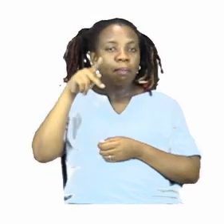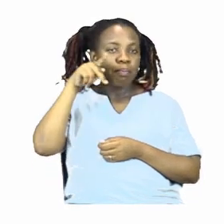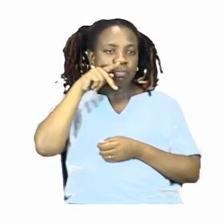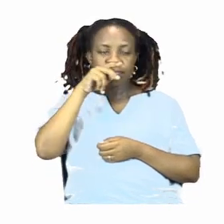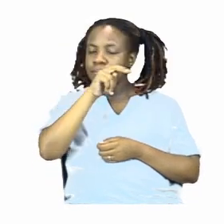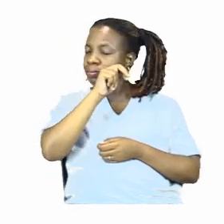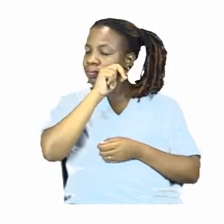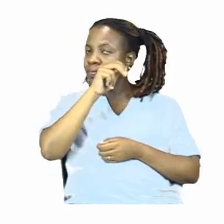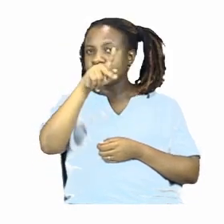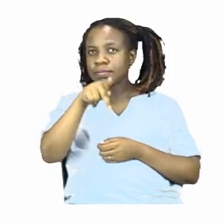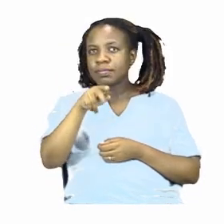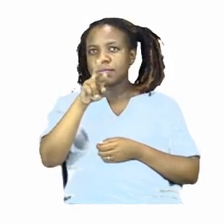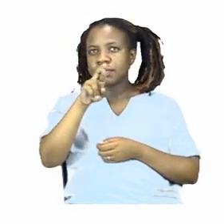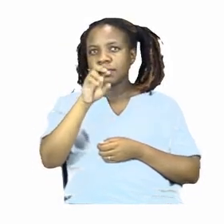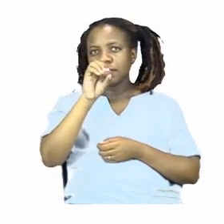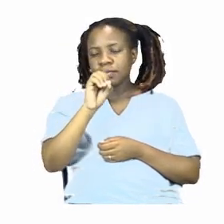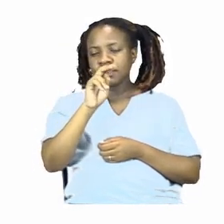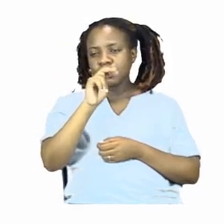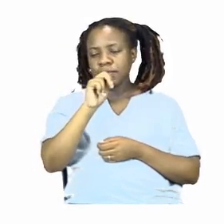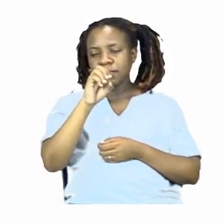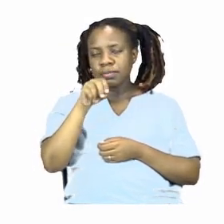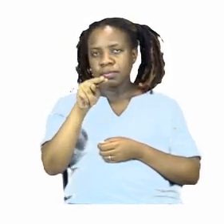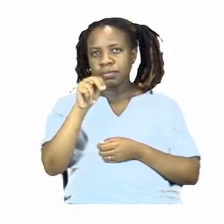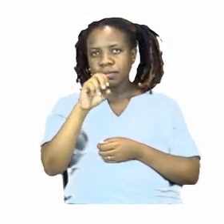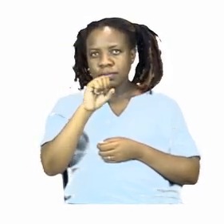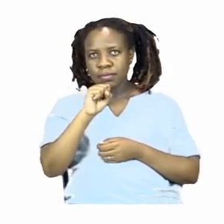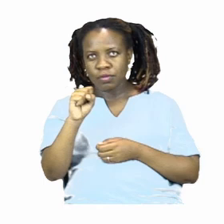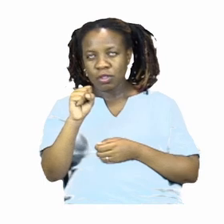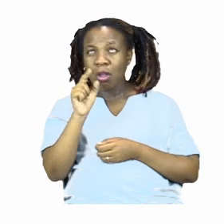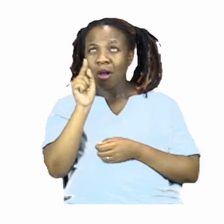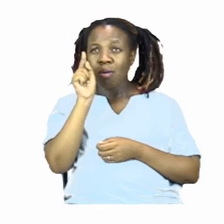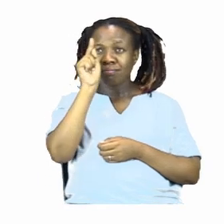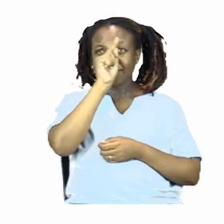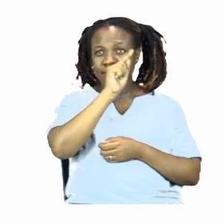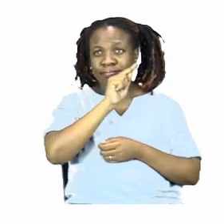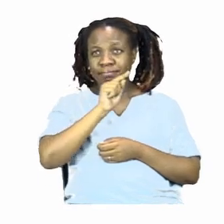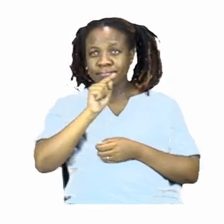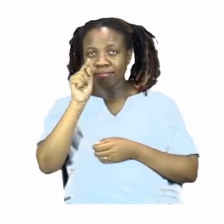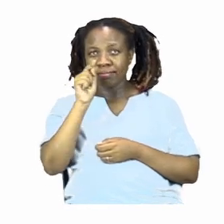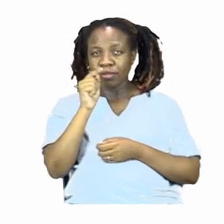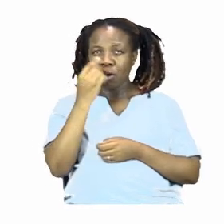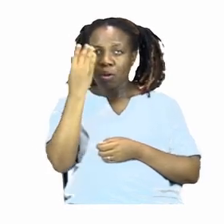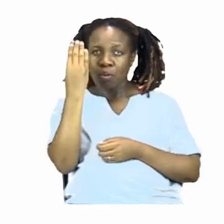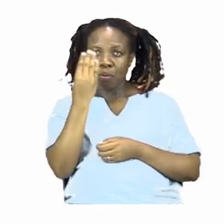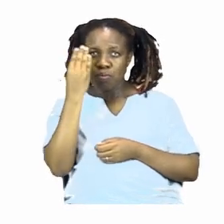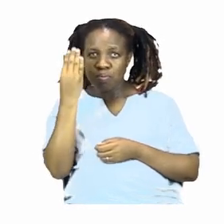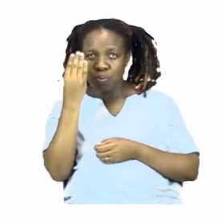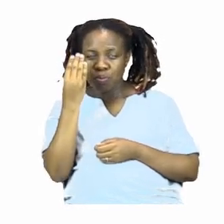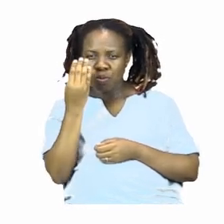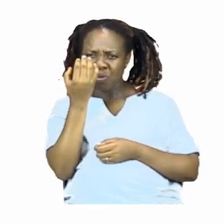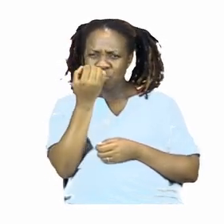pronouns. Now, in the blue oval box there, you will see there you have a word